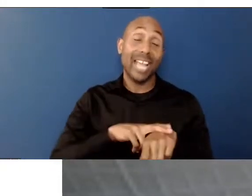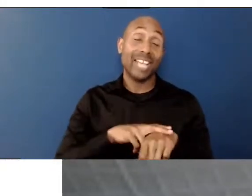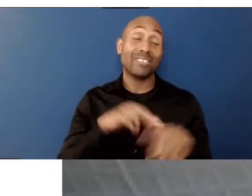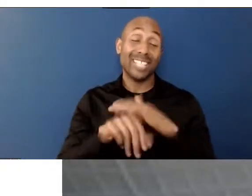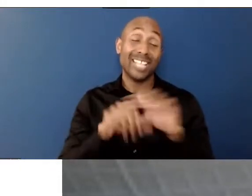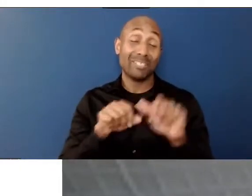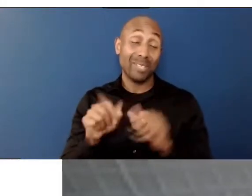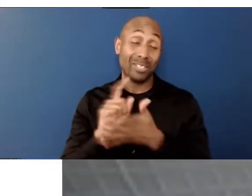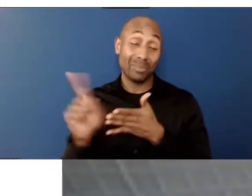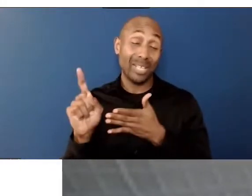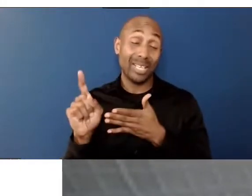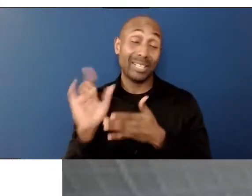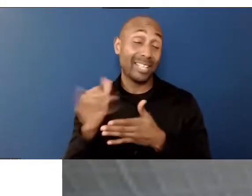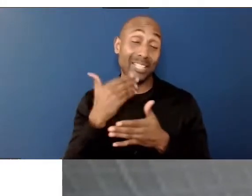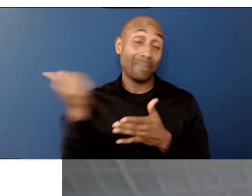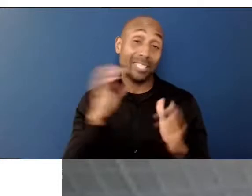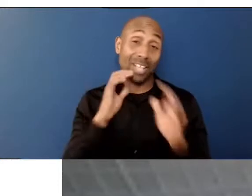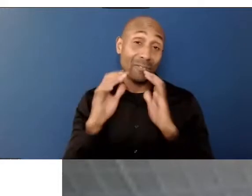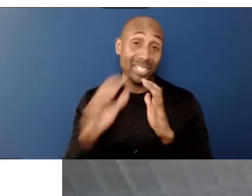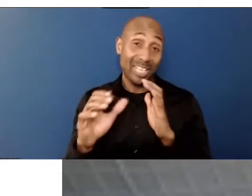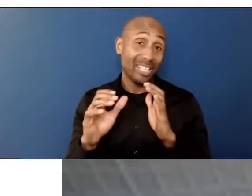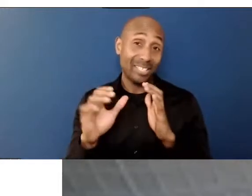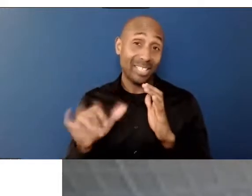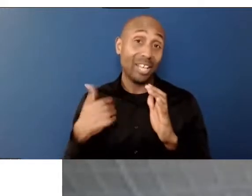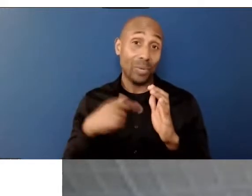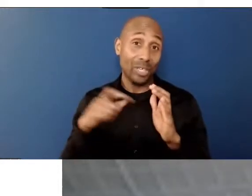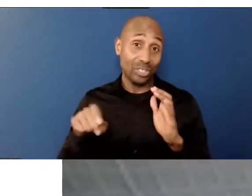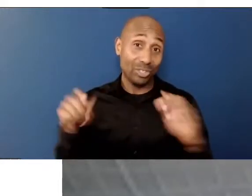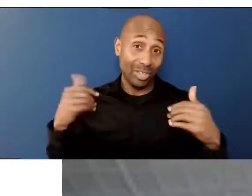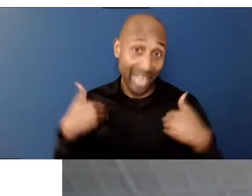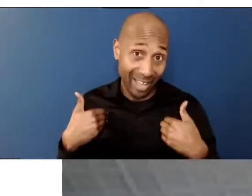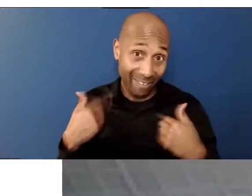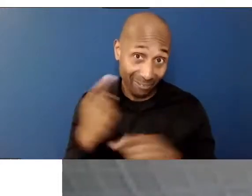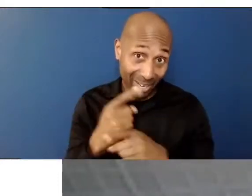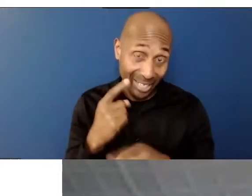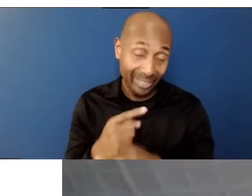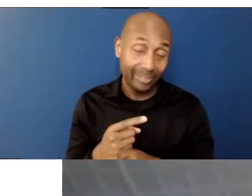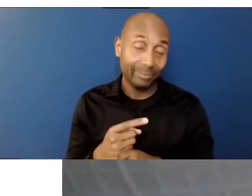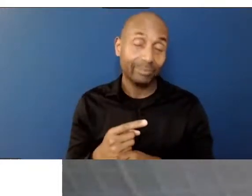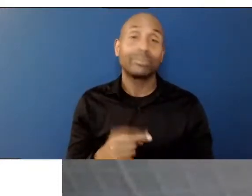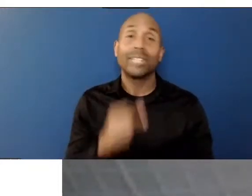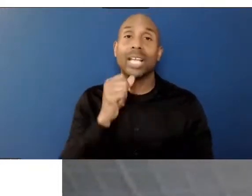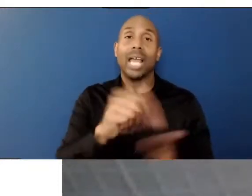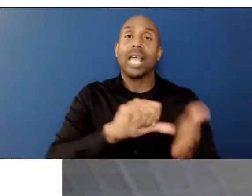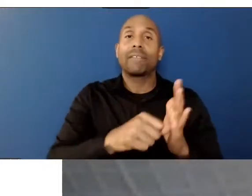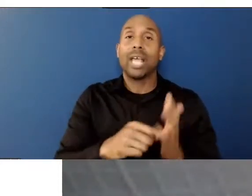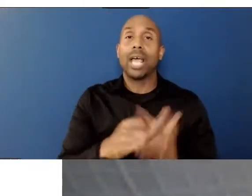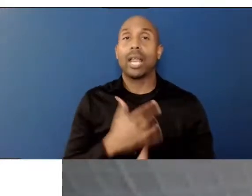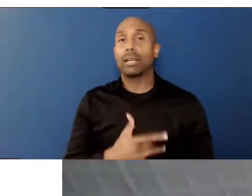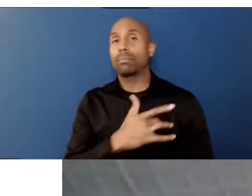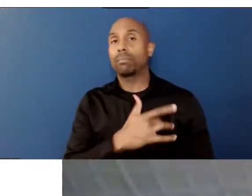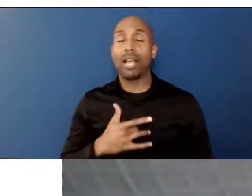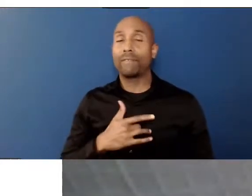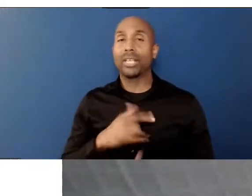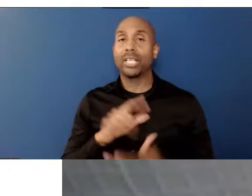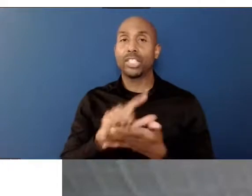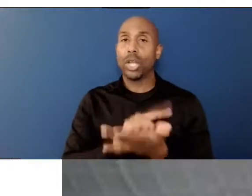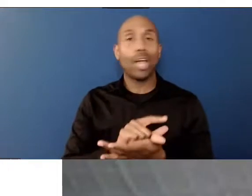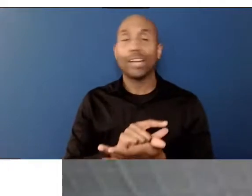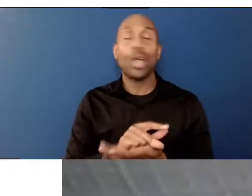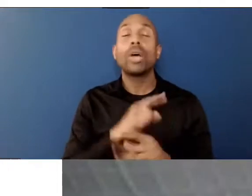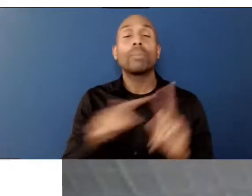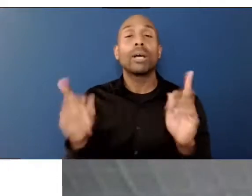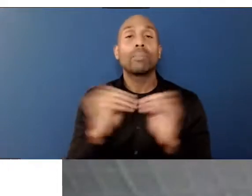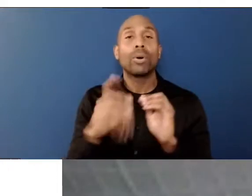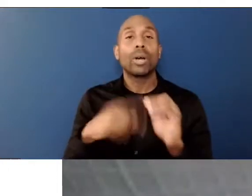is, here to not necessarily emphasize the provincial legislations, but to talk about the